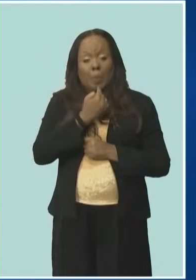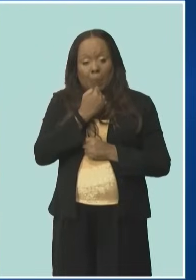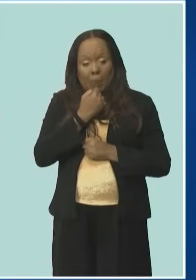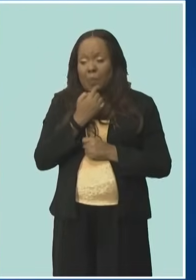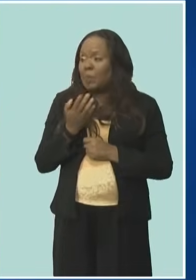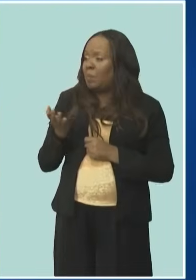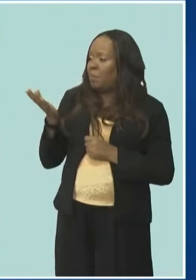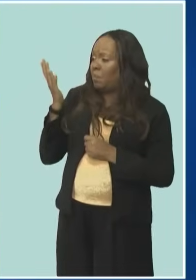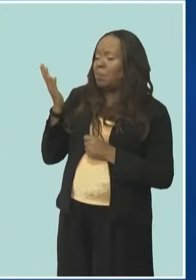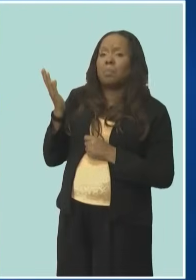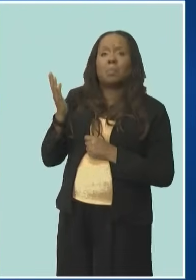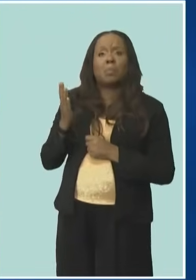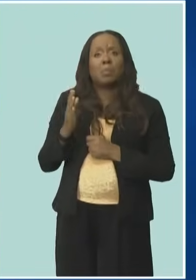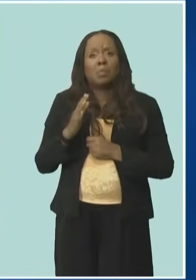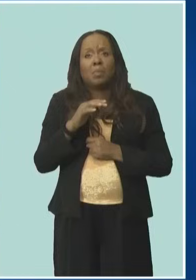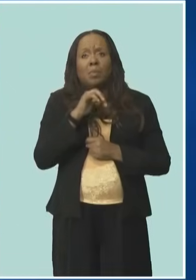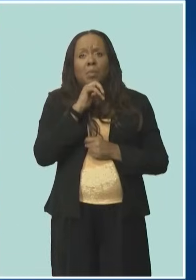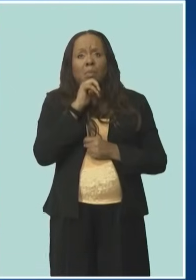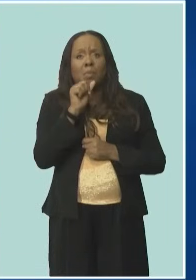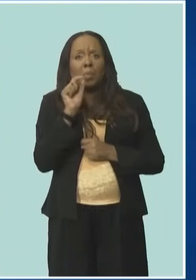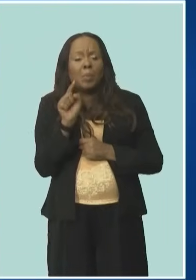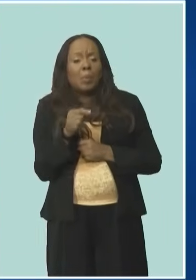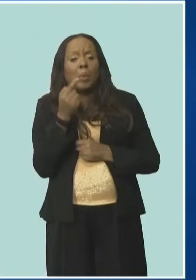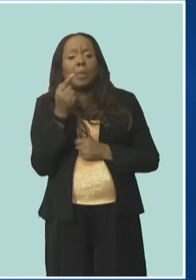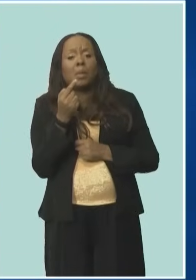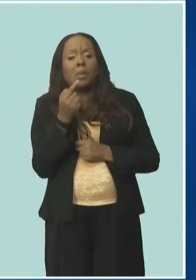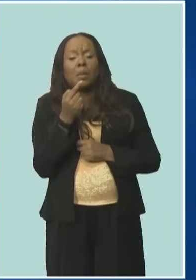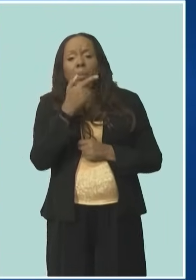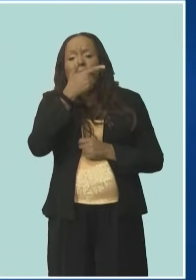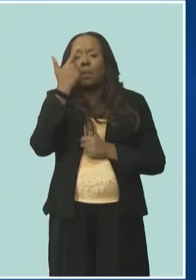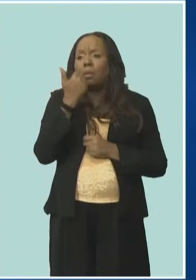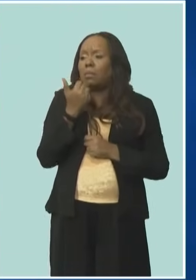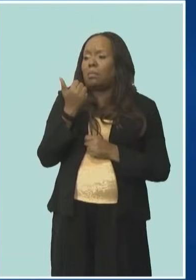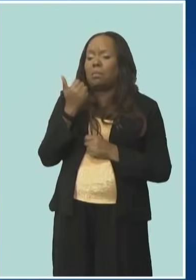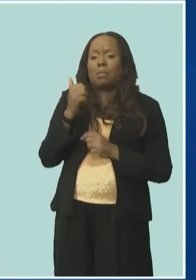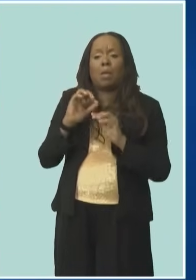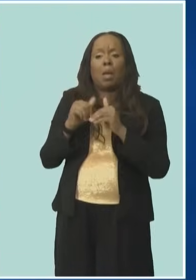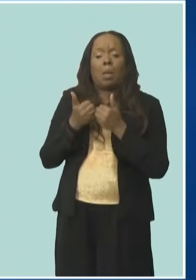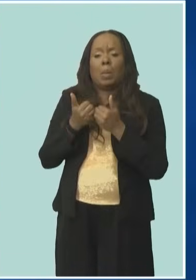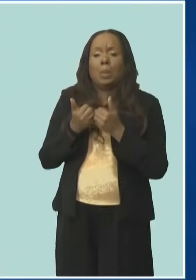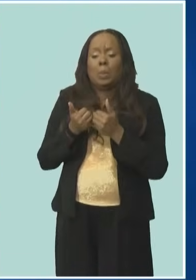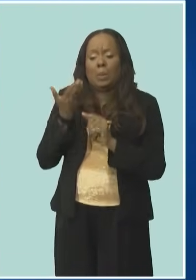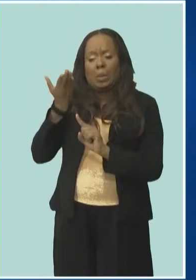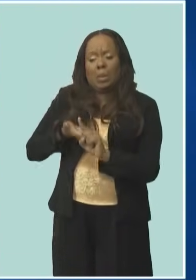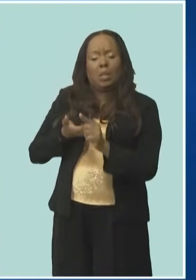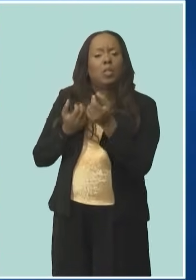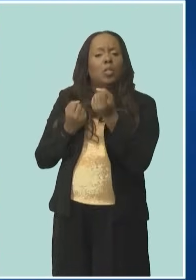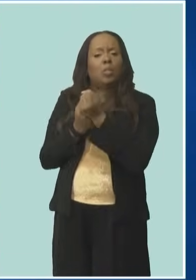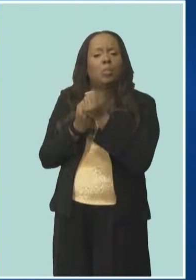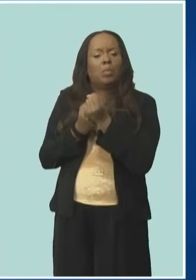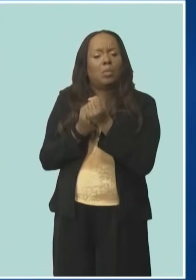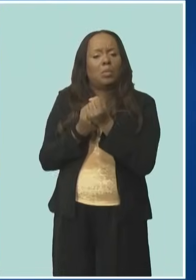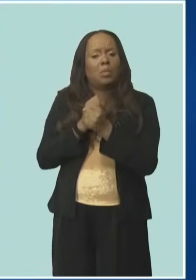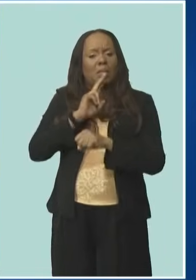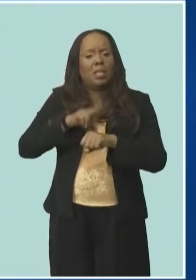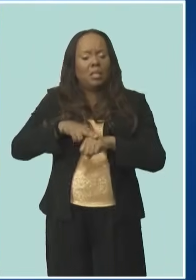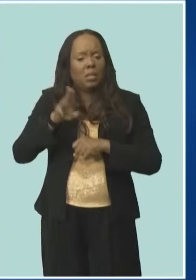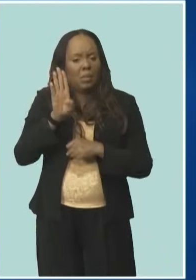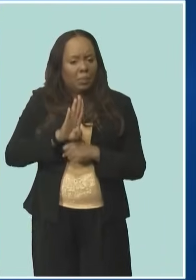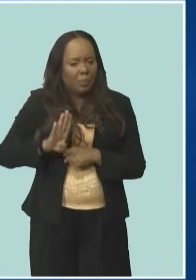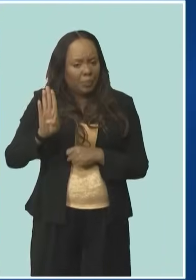only because of his contribution on the national scene